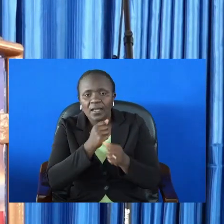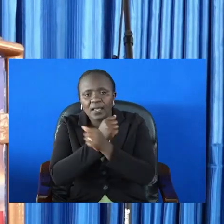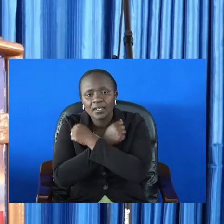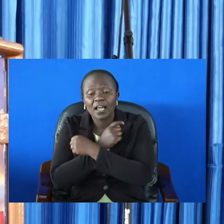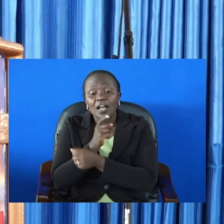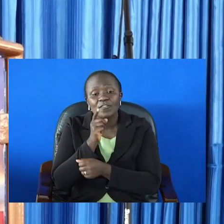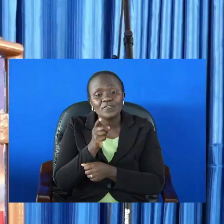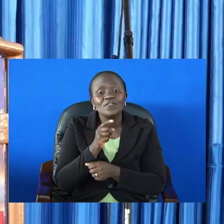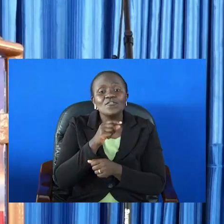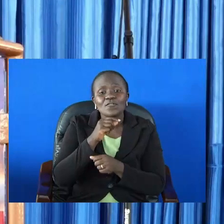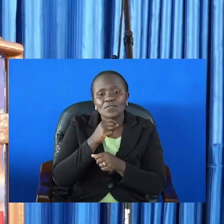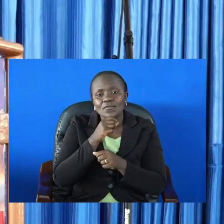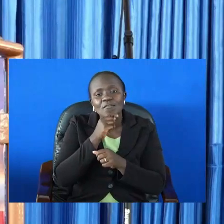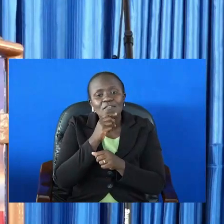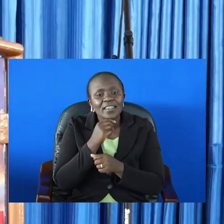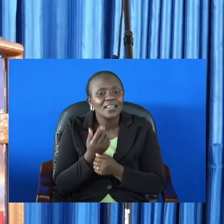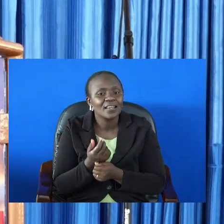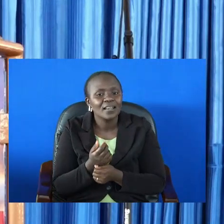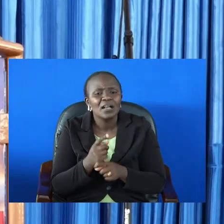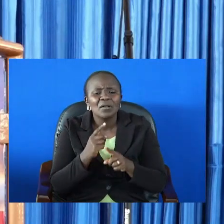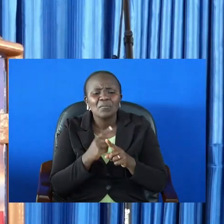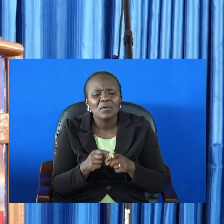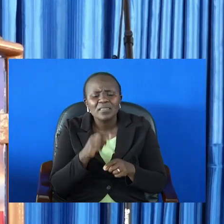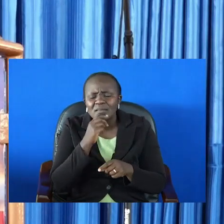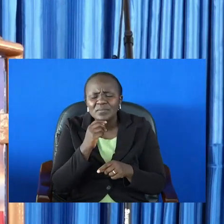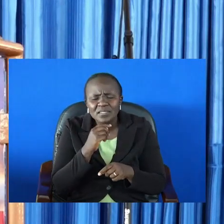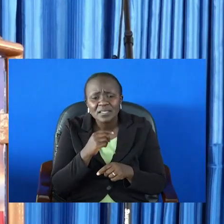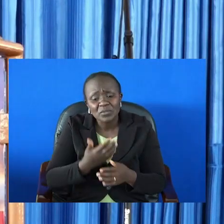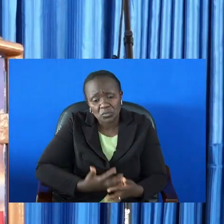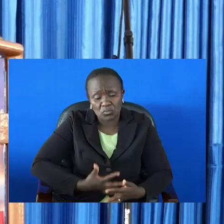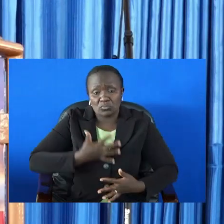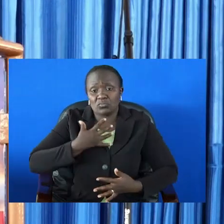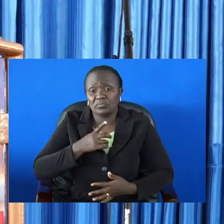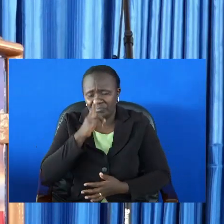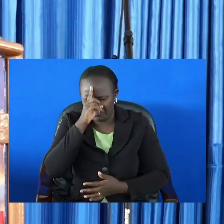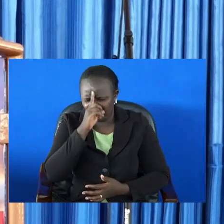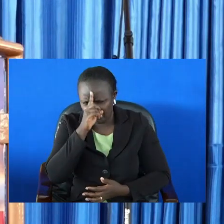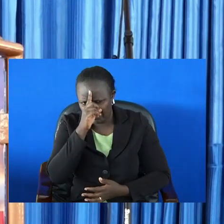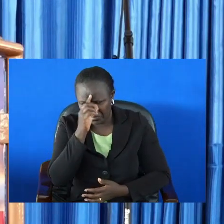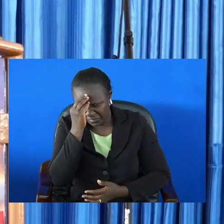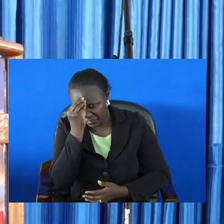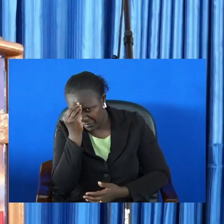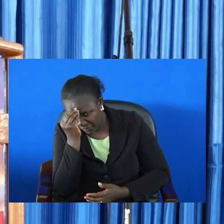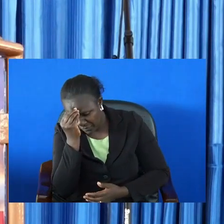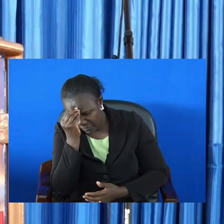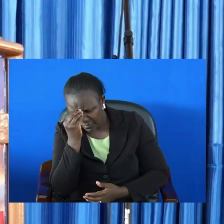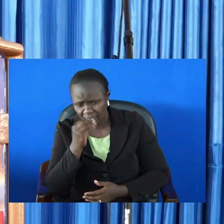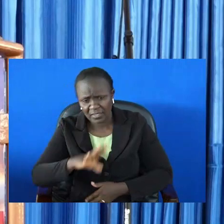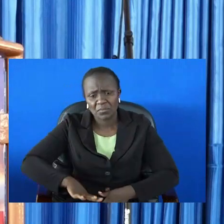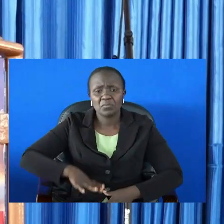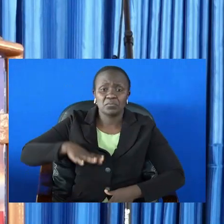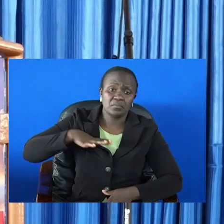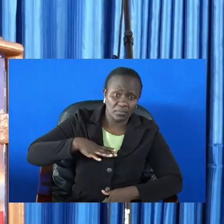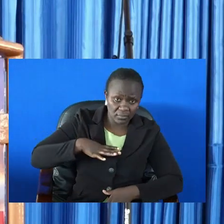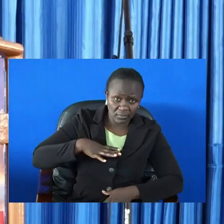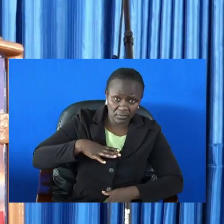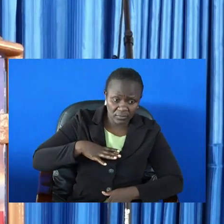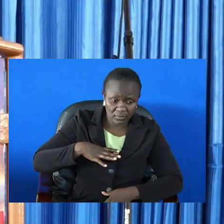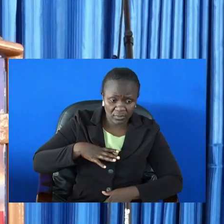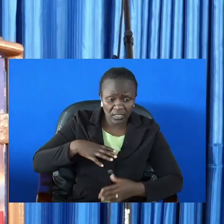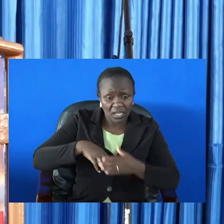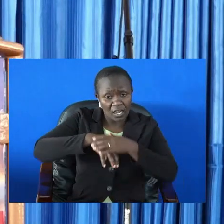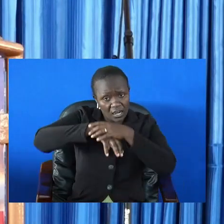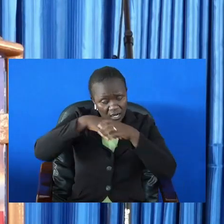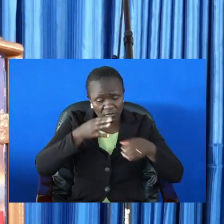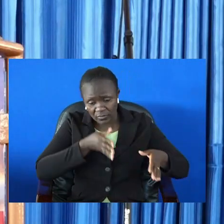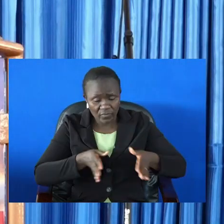Dad." But that mzee, out of anger, furious, bright, got out of